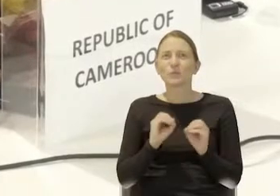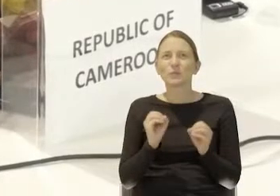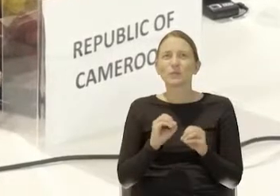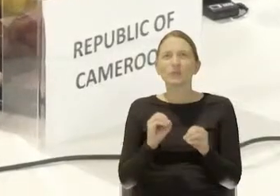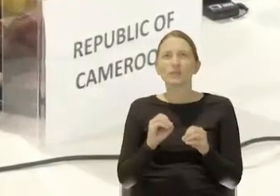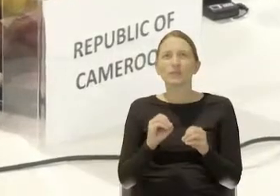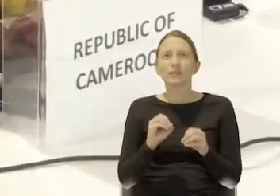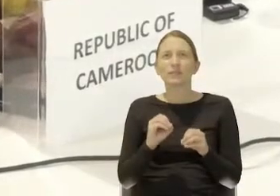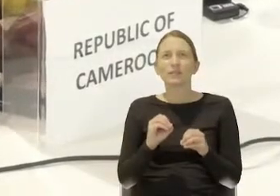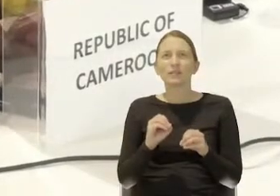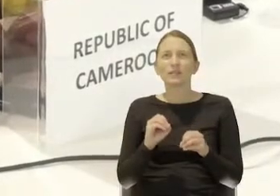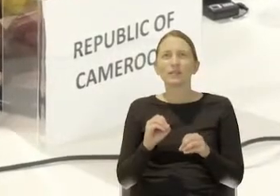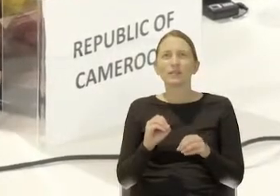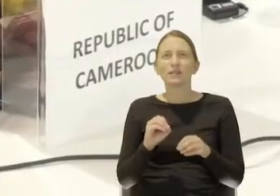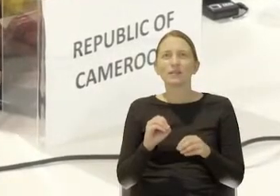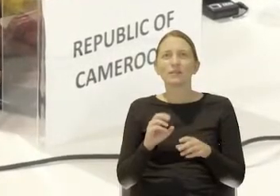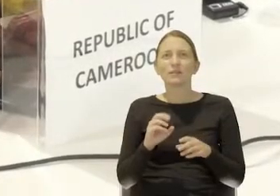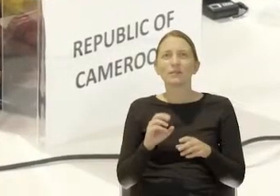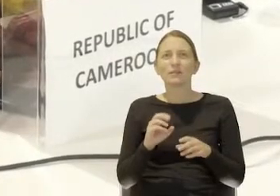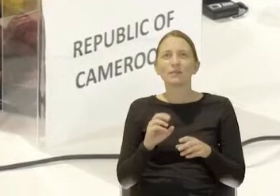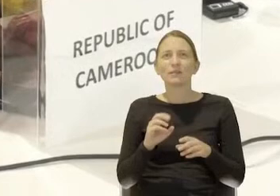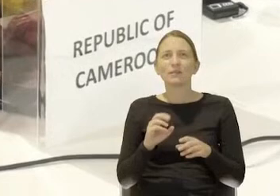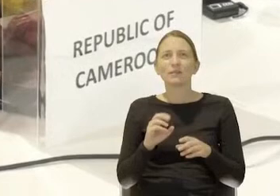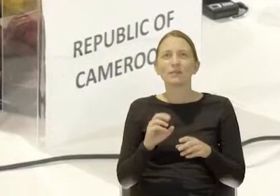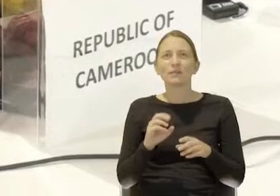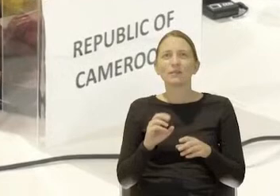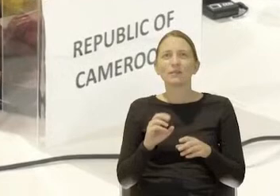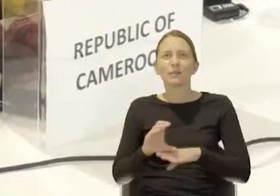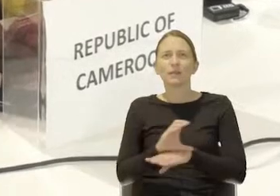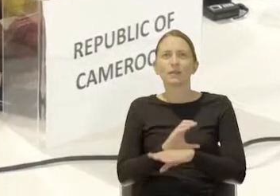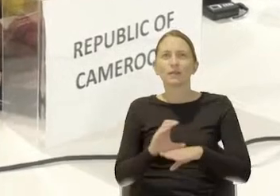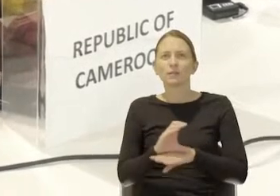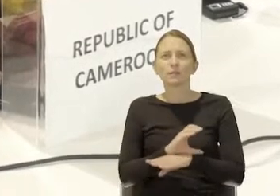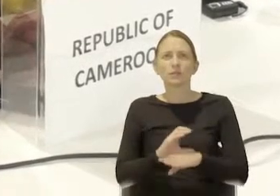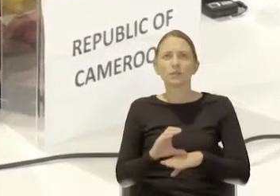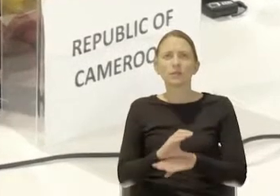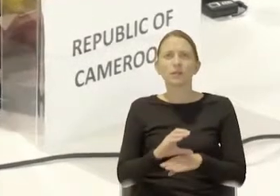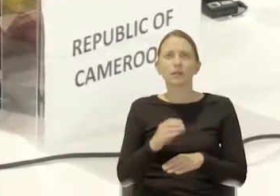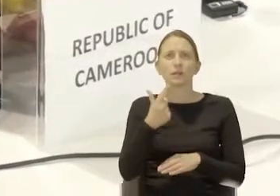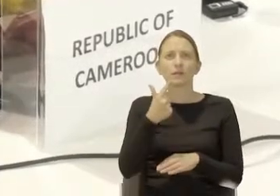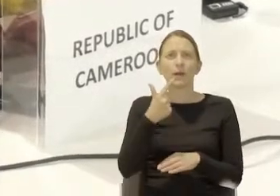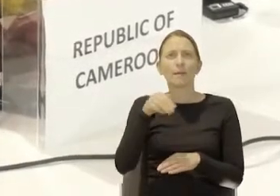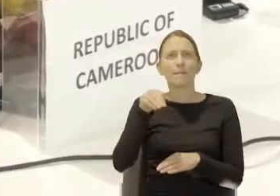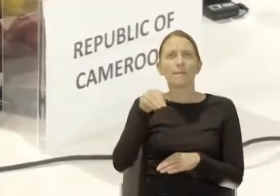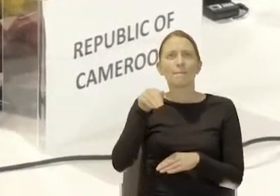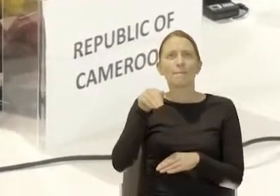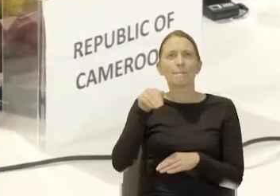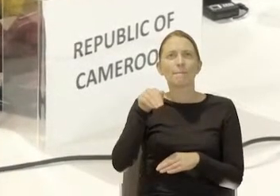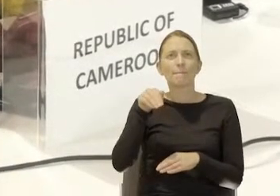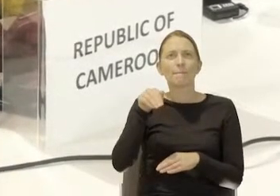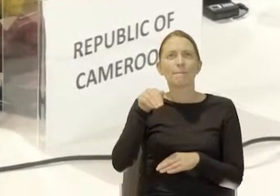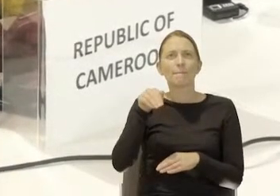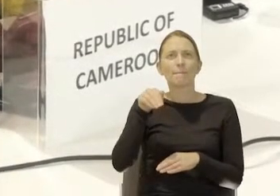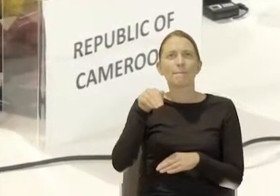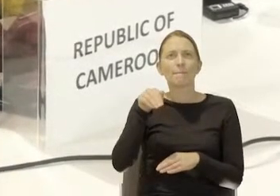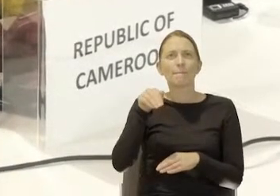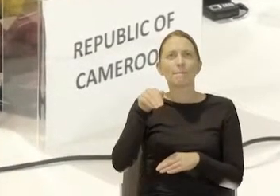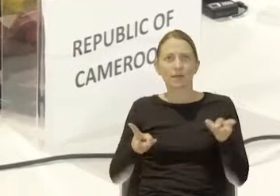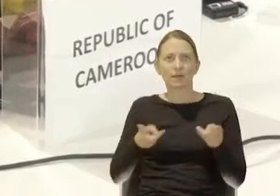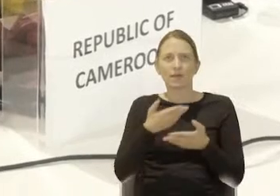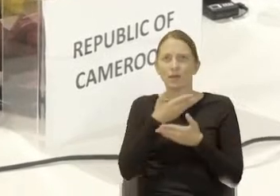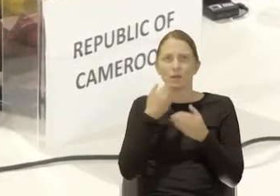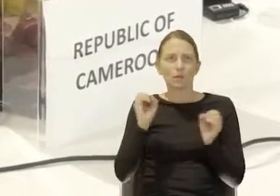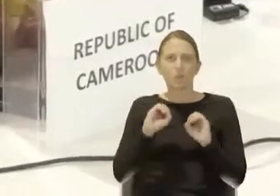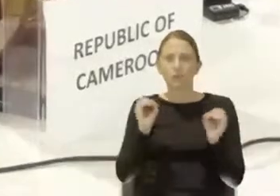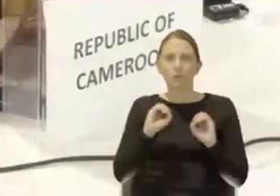the fact that we have a huge deficit of housing units. In Cameroon, 2 million people have